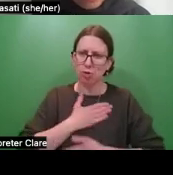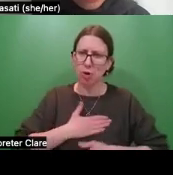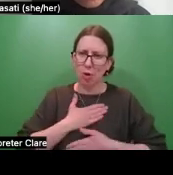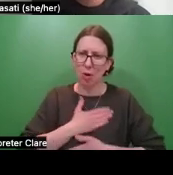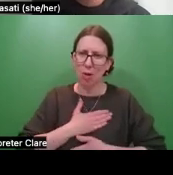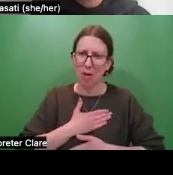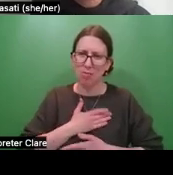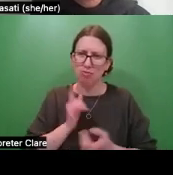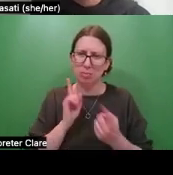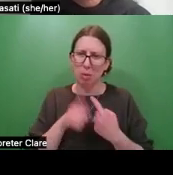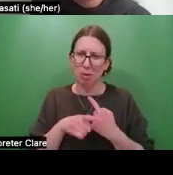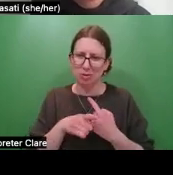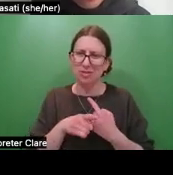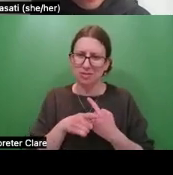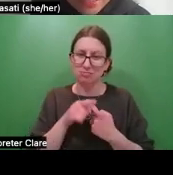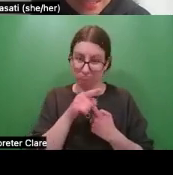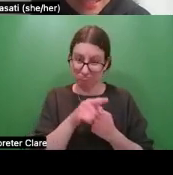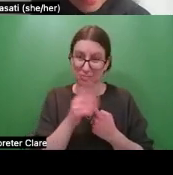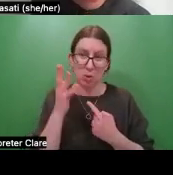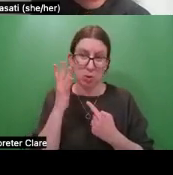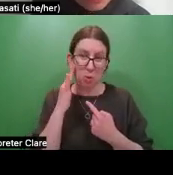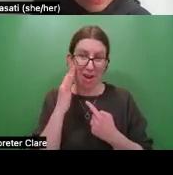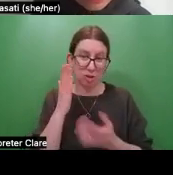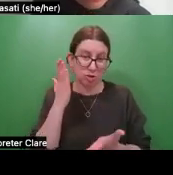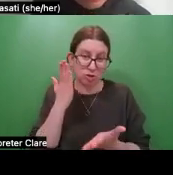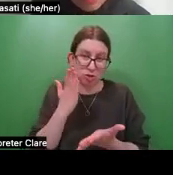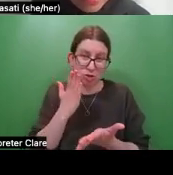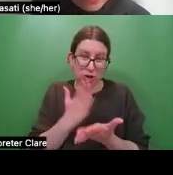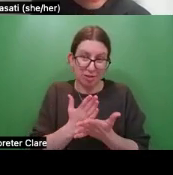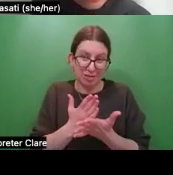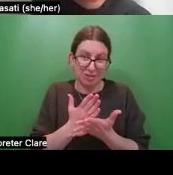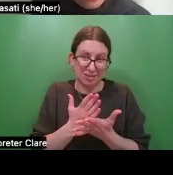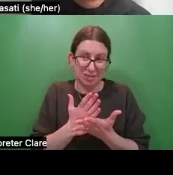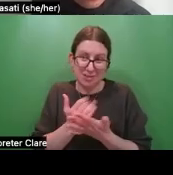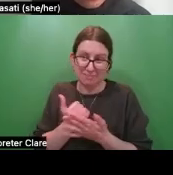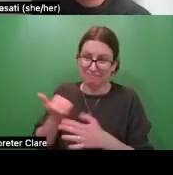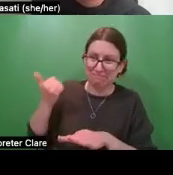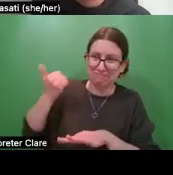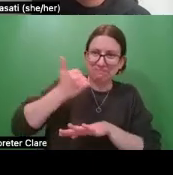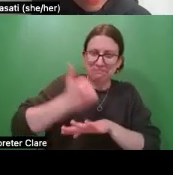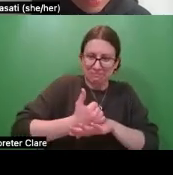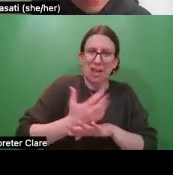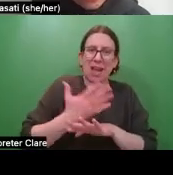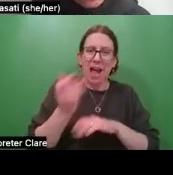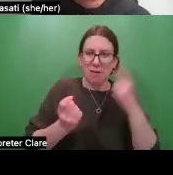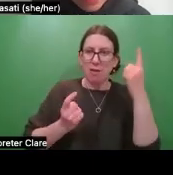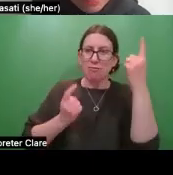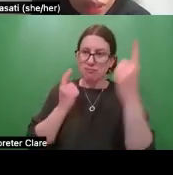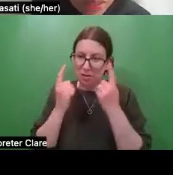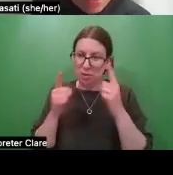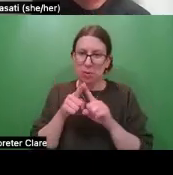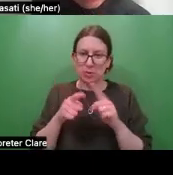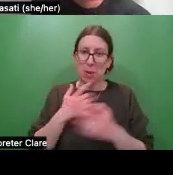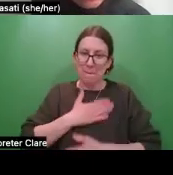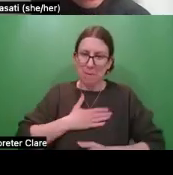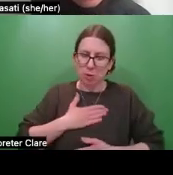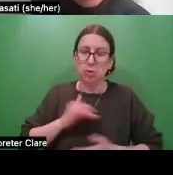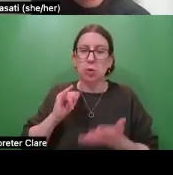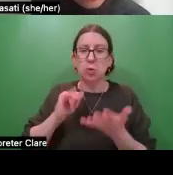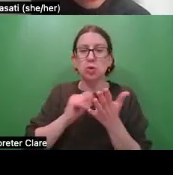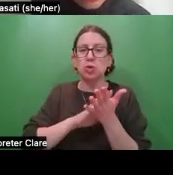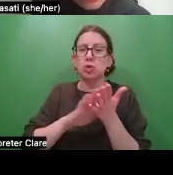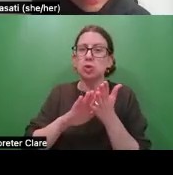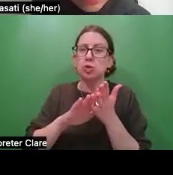forming trust. And a meta-analysis by Schumann et al. In 2012 and Schaffer et al.